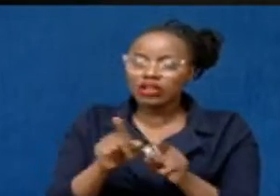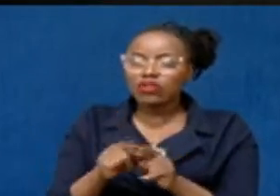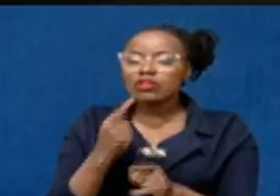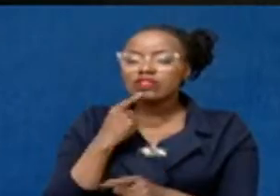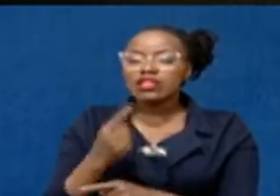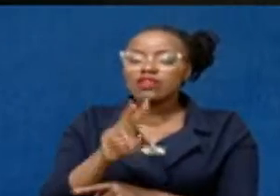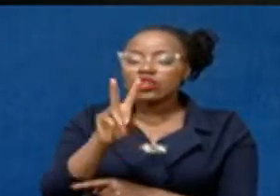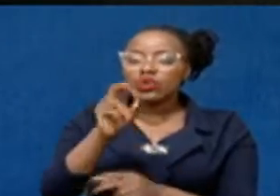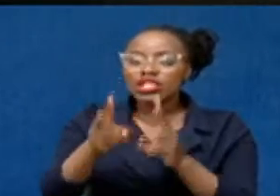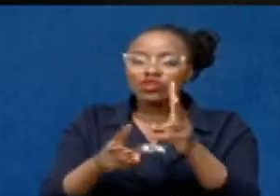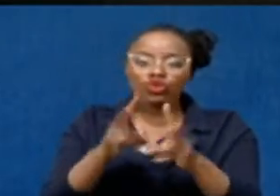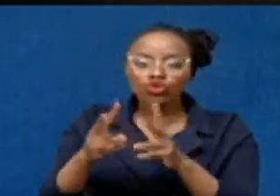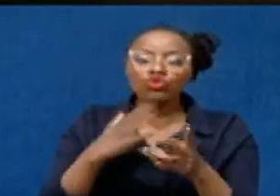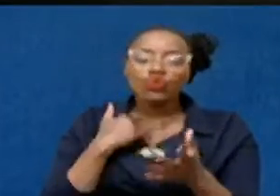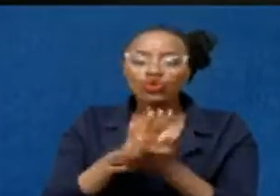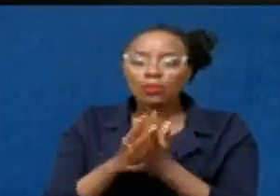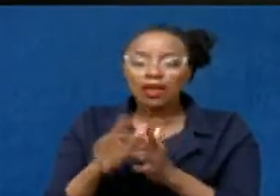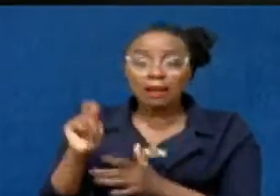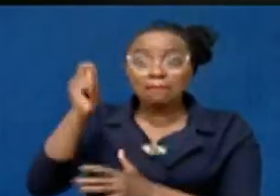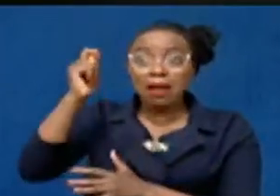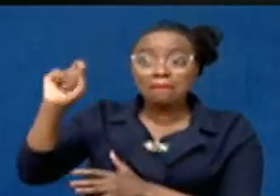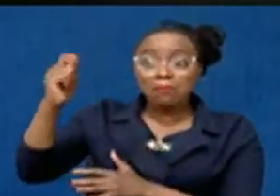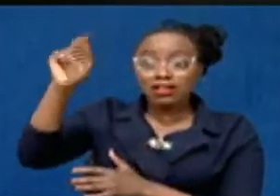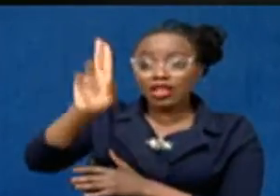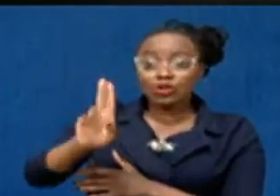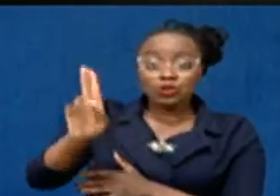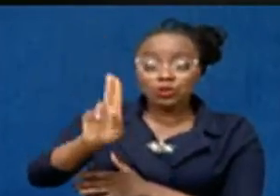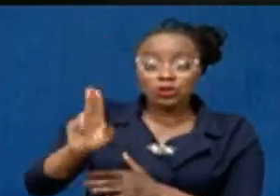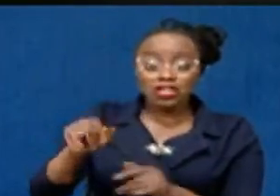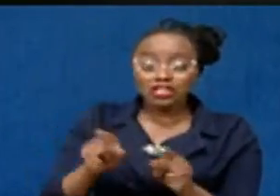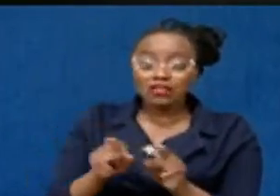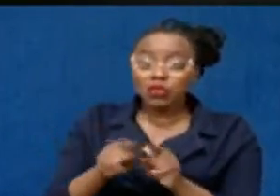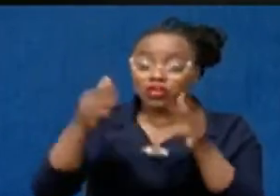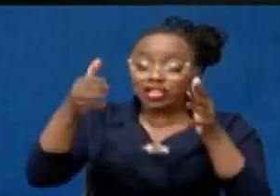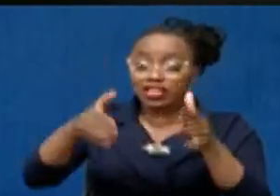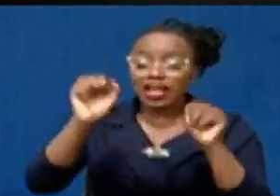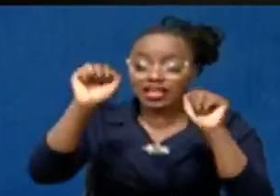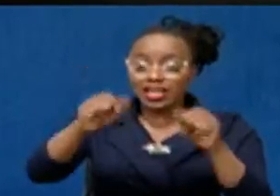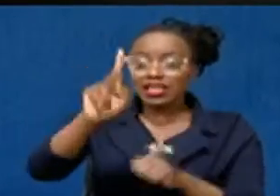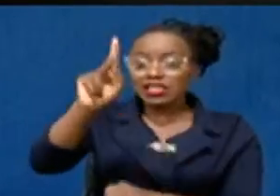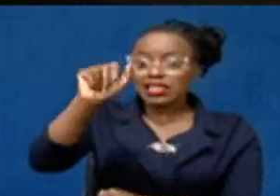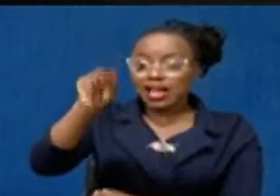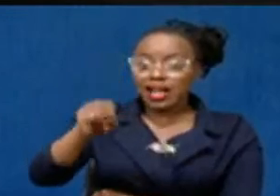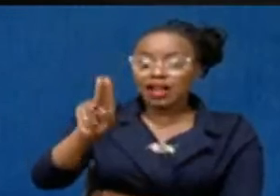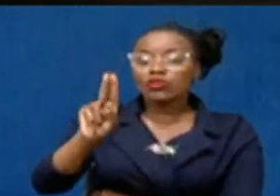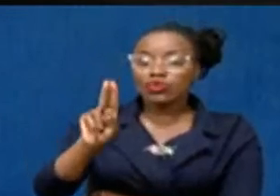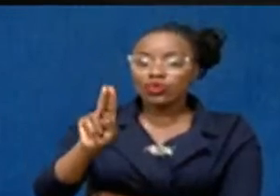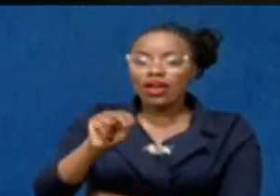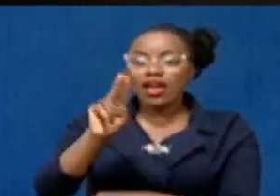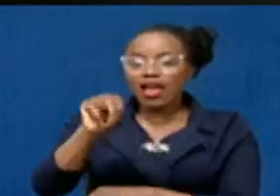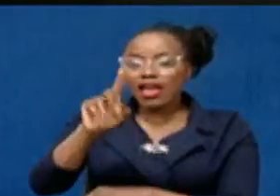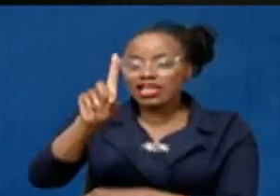for 2022, President Uhuru Kenyatta, was present at the KANU NDC.